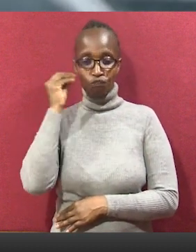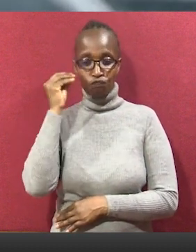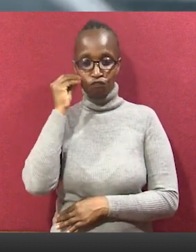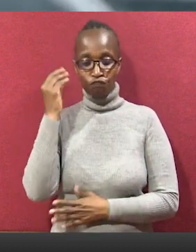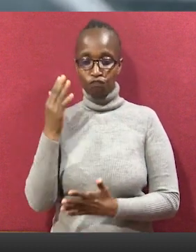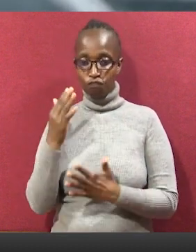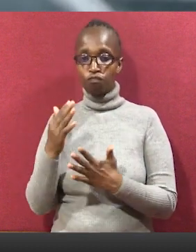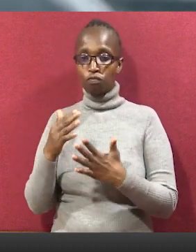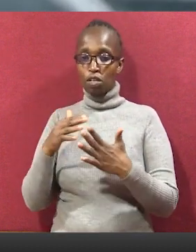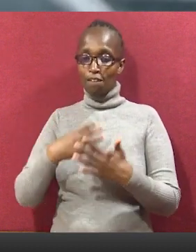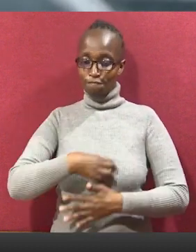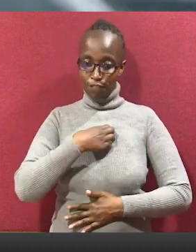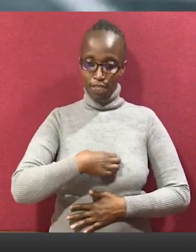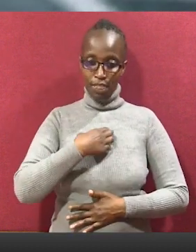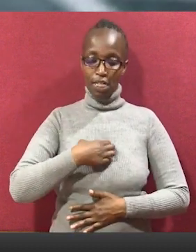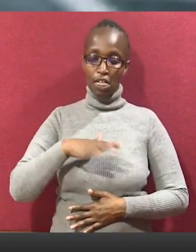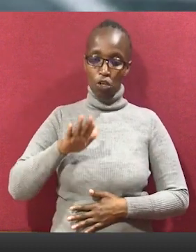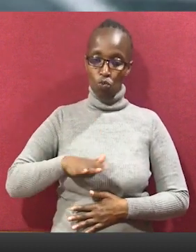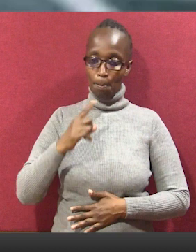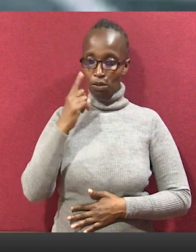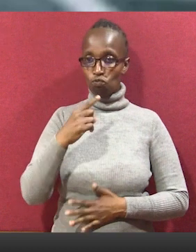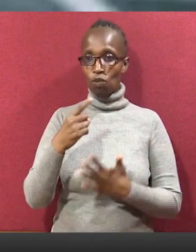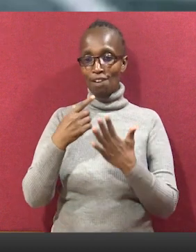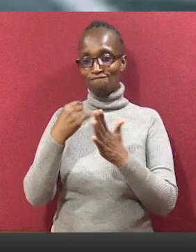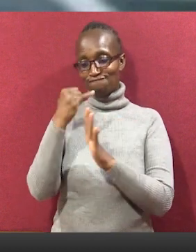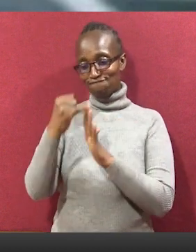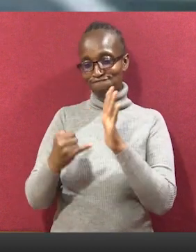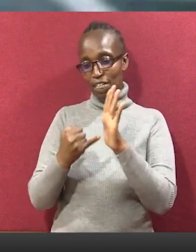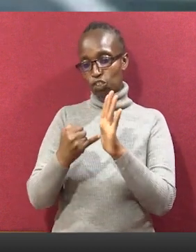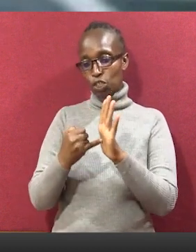to new mothers who have just